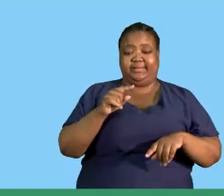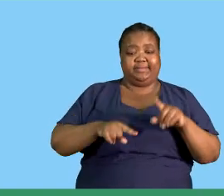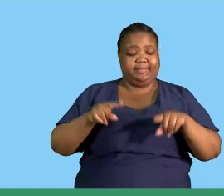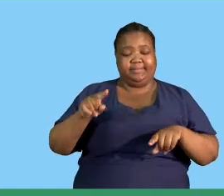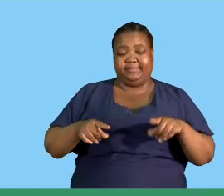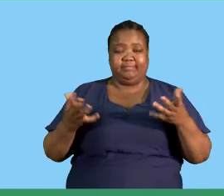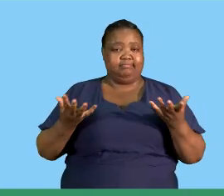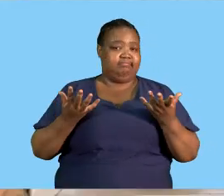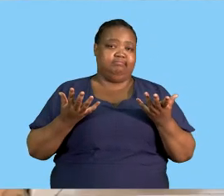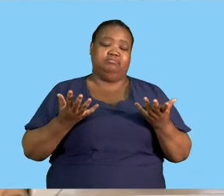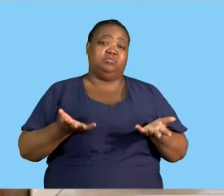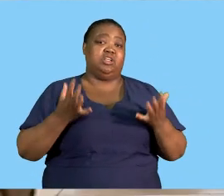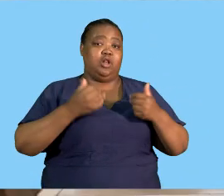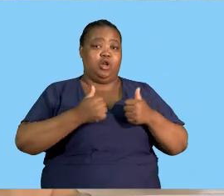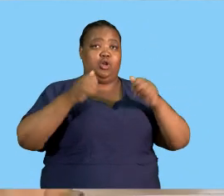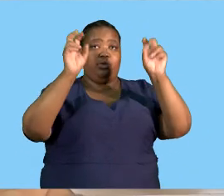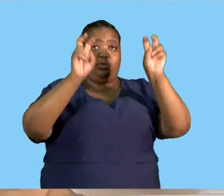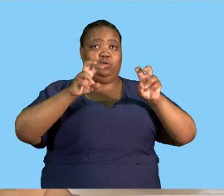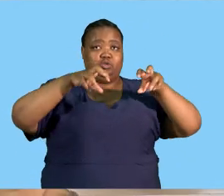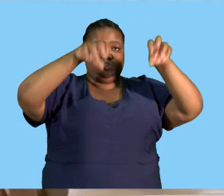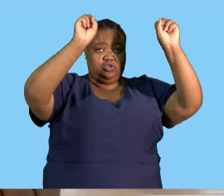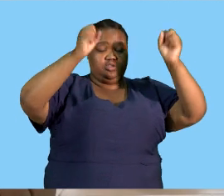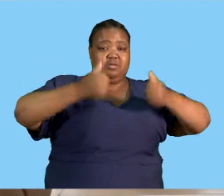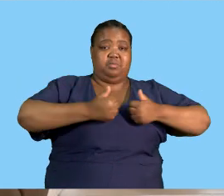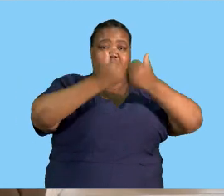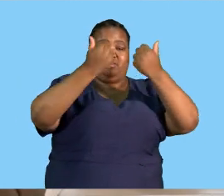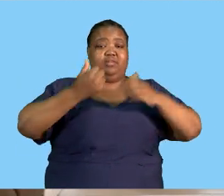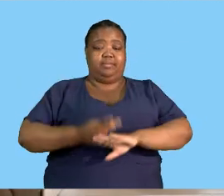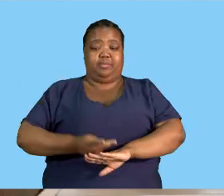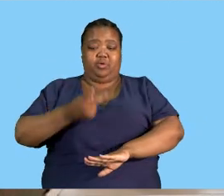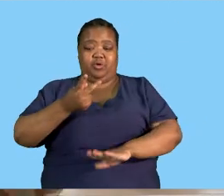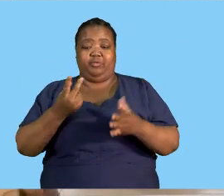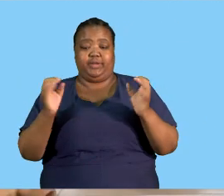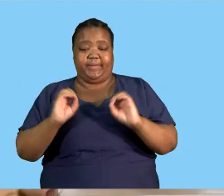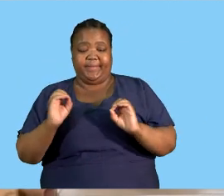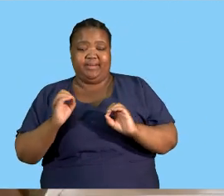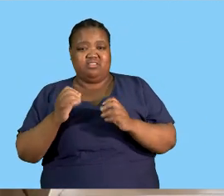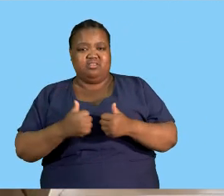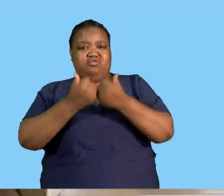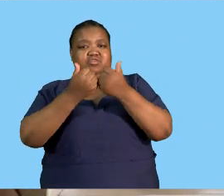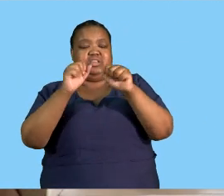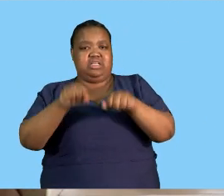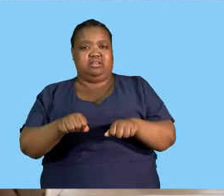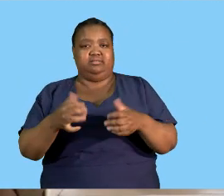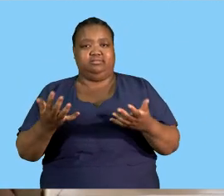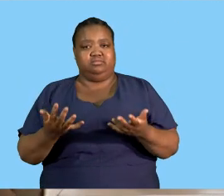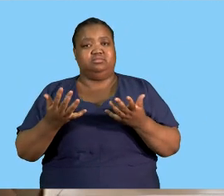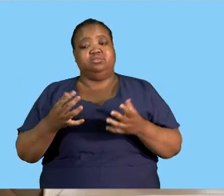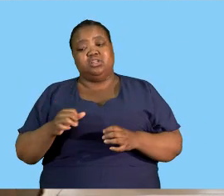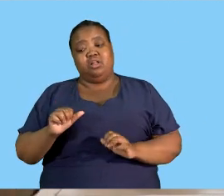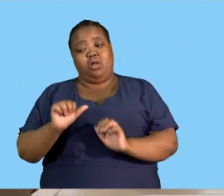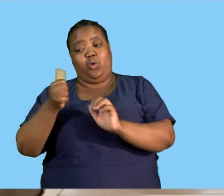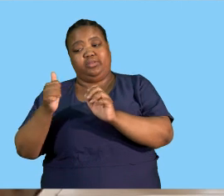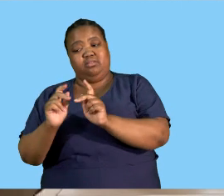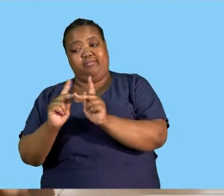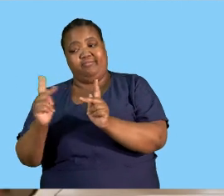remember, we've got so many challenges as a business. Load shedding is a challenge, maybe. Not making profit is also a challenge. So we need